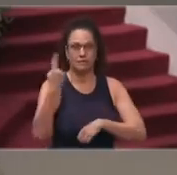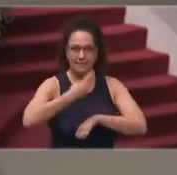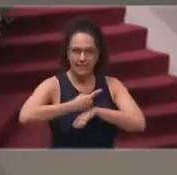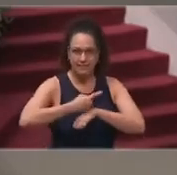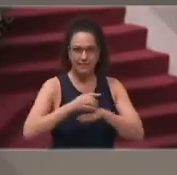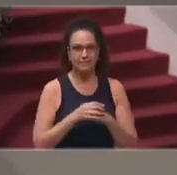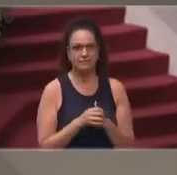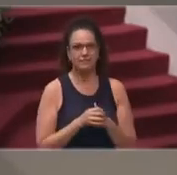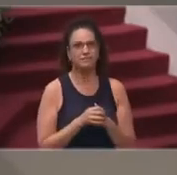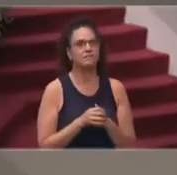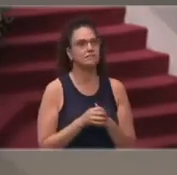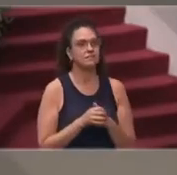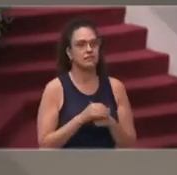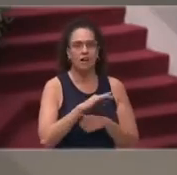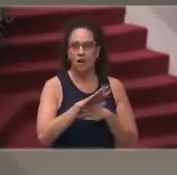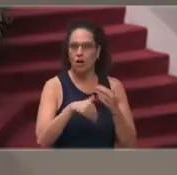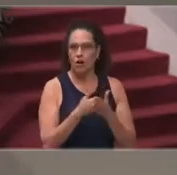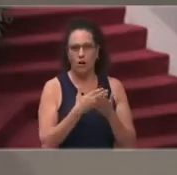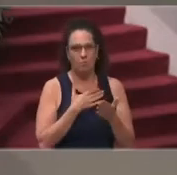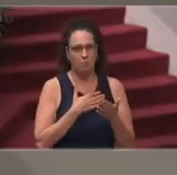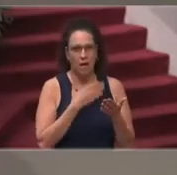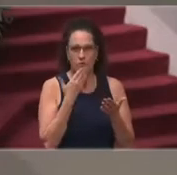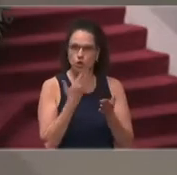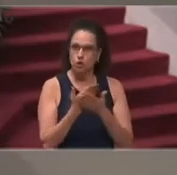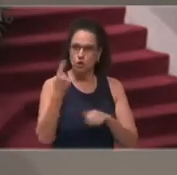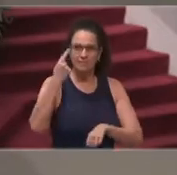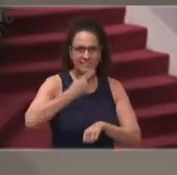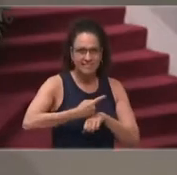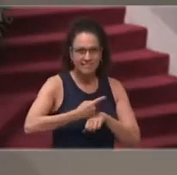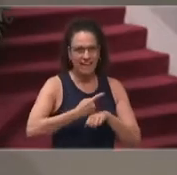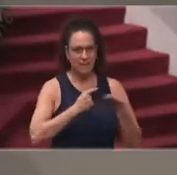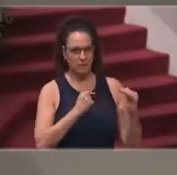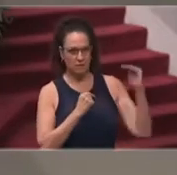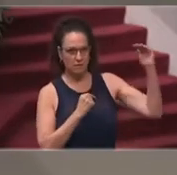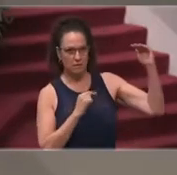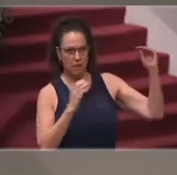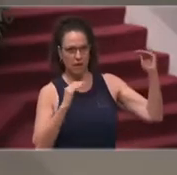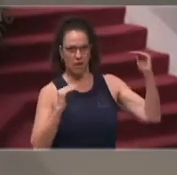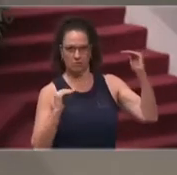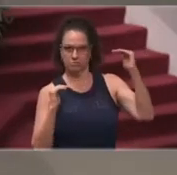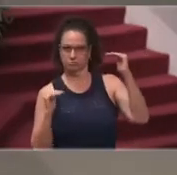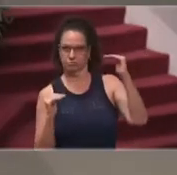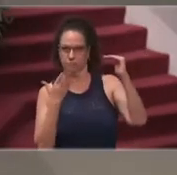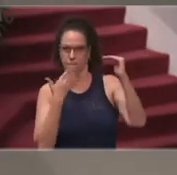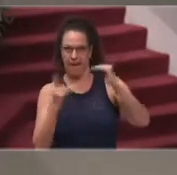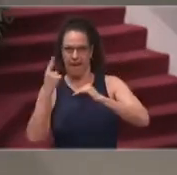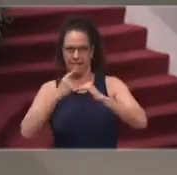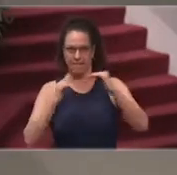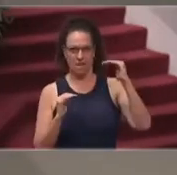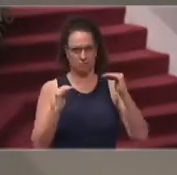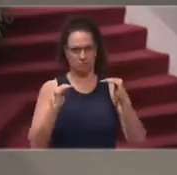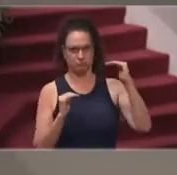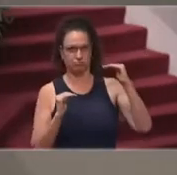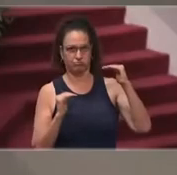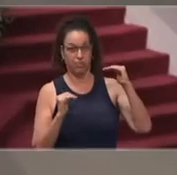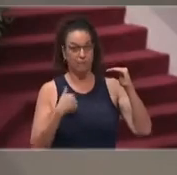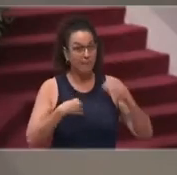good days outweigh my bad days. I won't complain. And let me repeat that again to